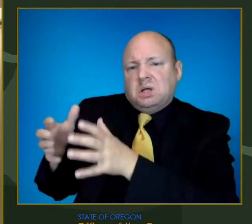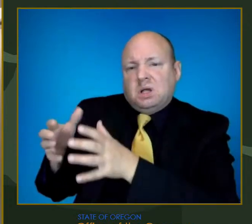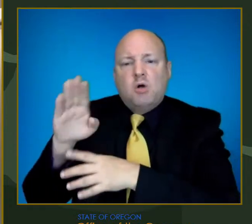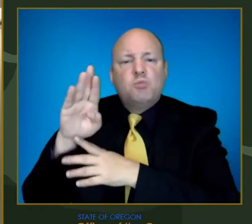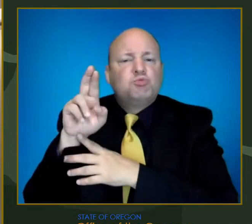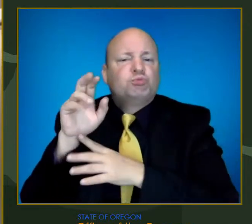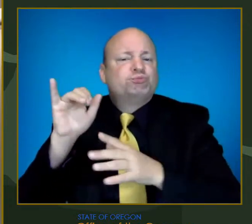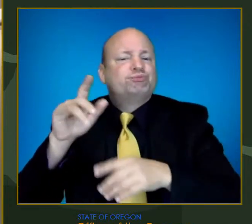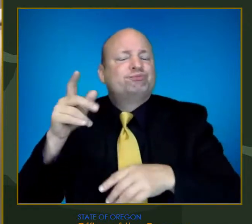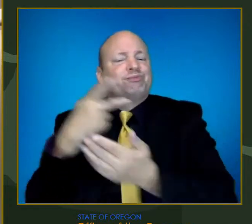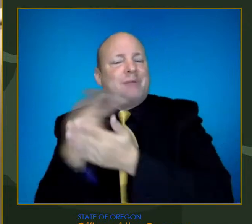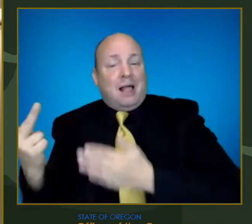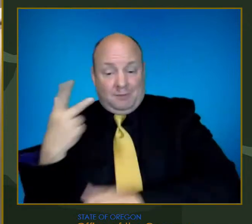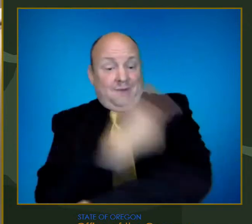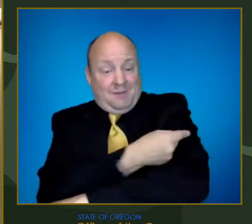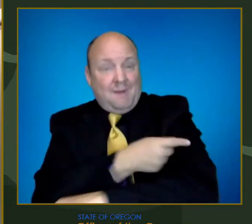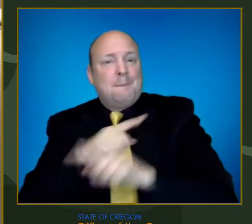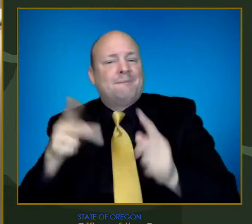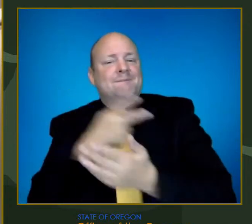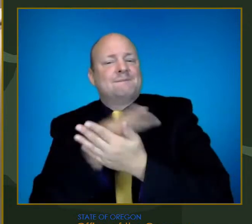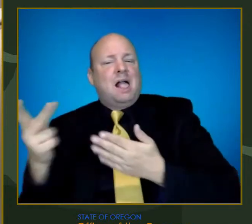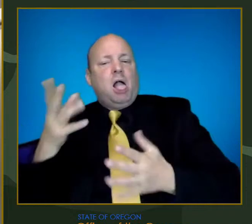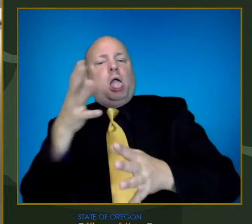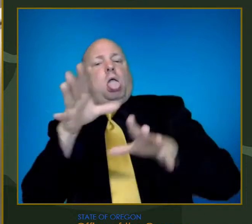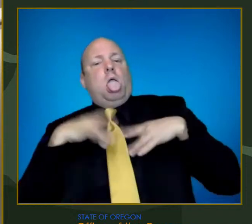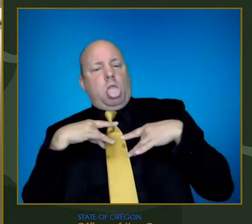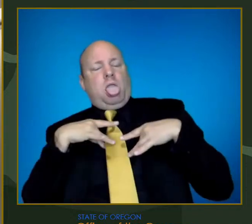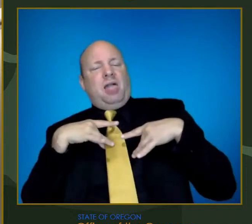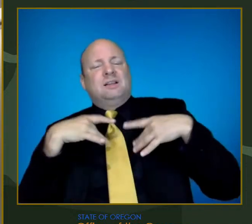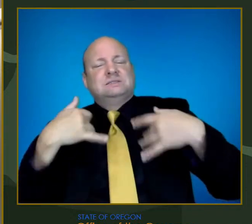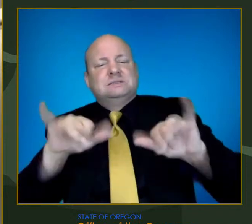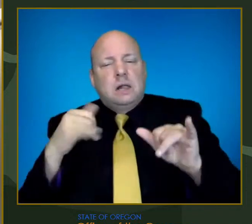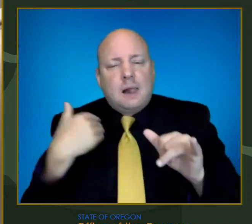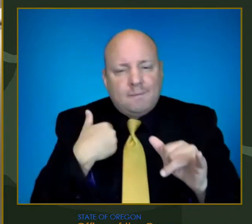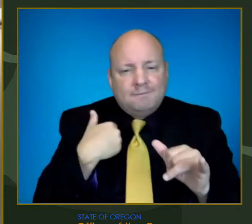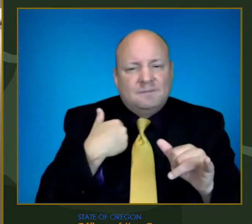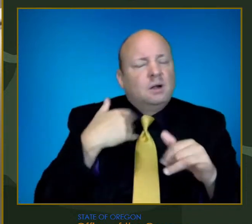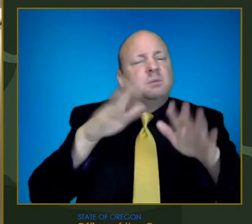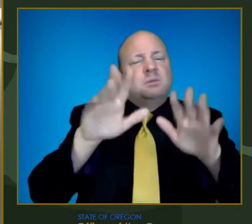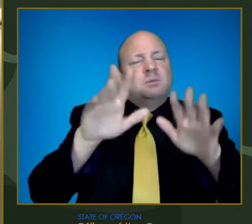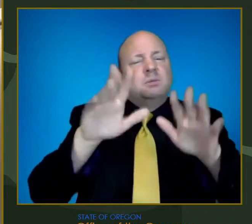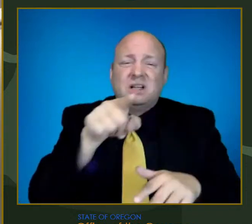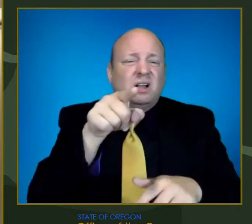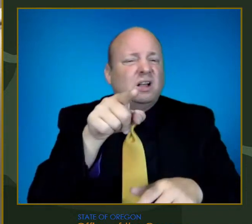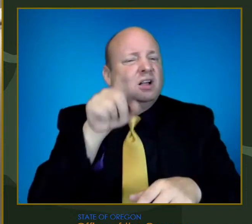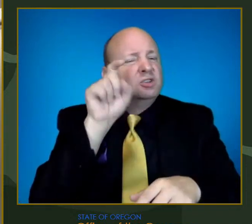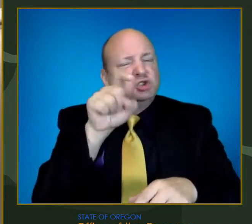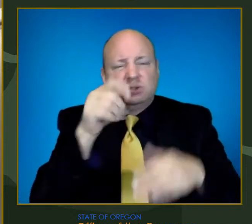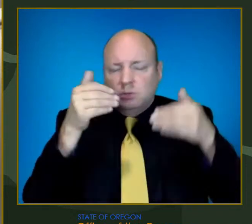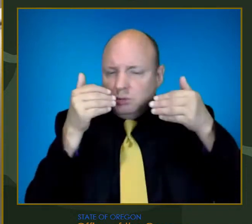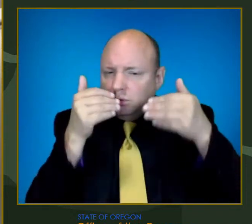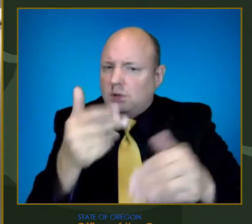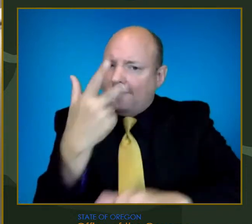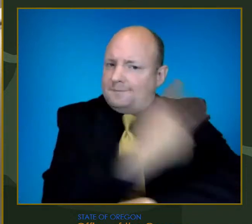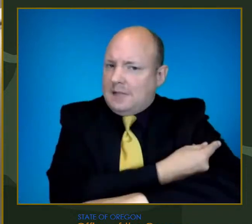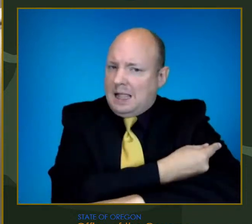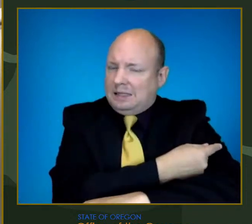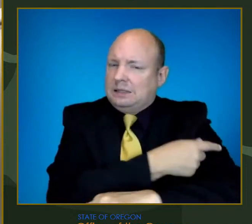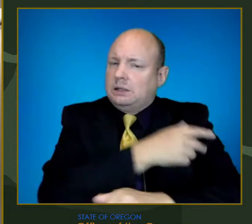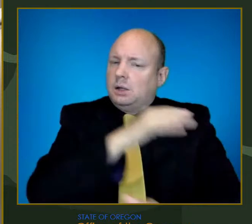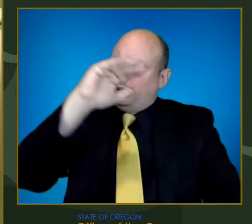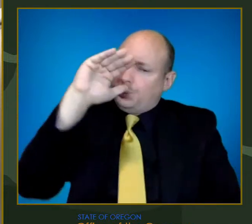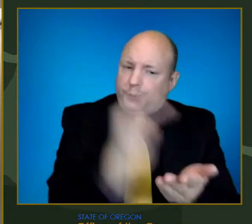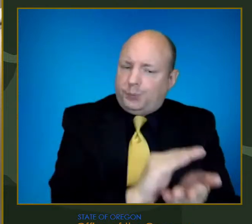vaccinated. Just get vaccinated. Second of all, wear a mask. This is not political,